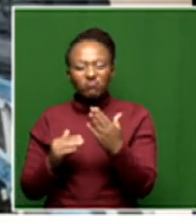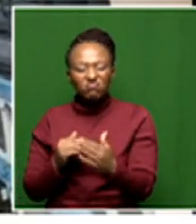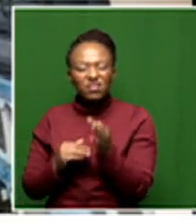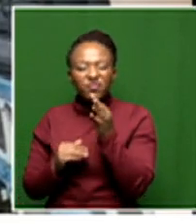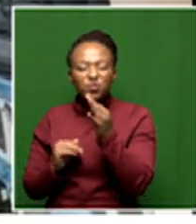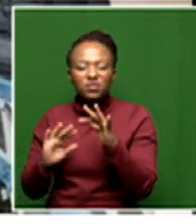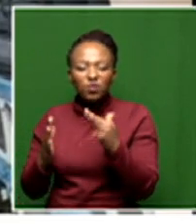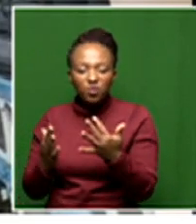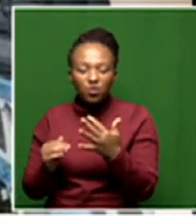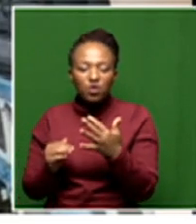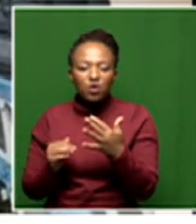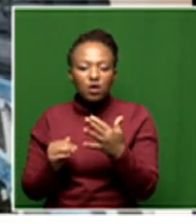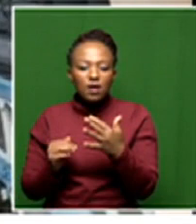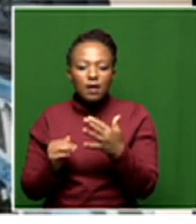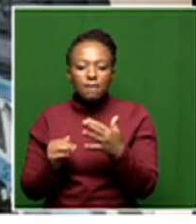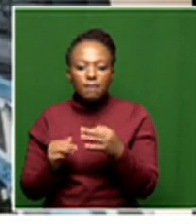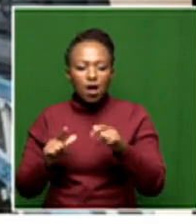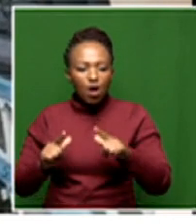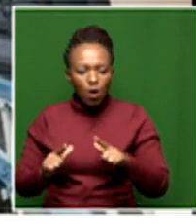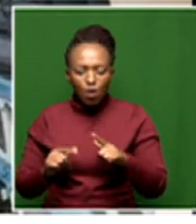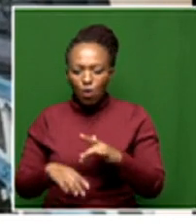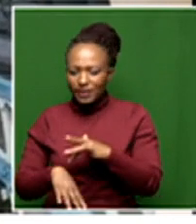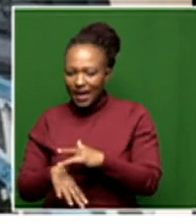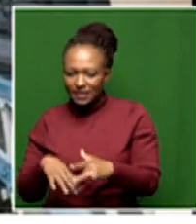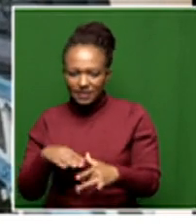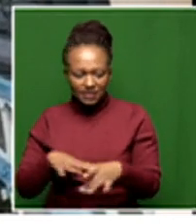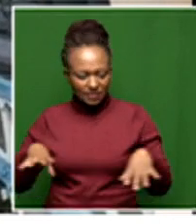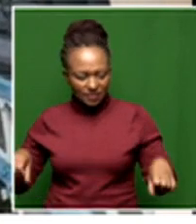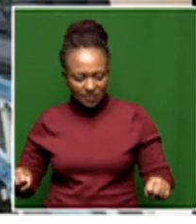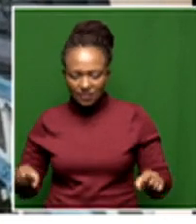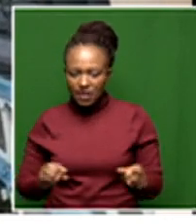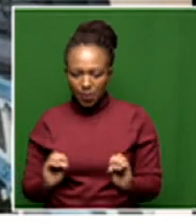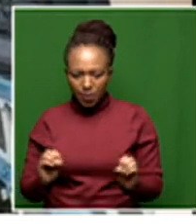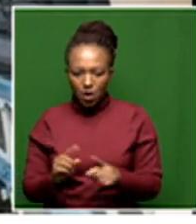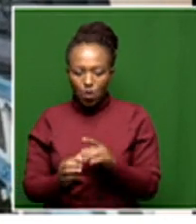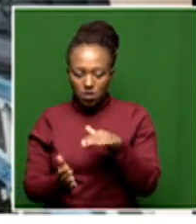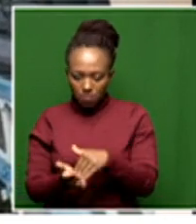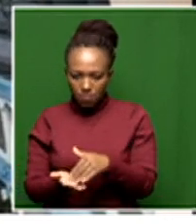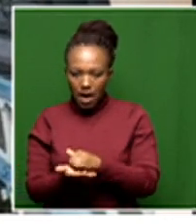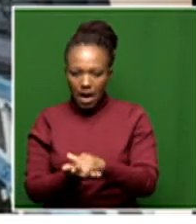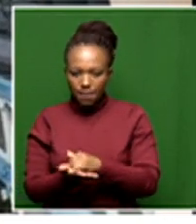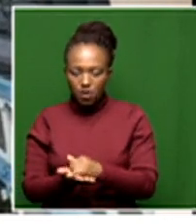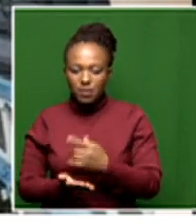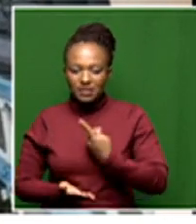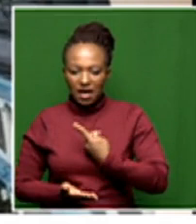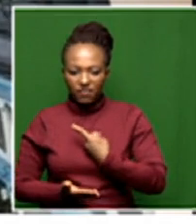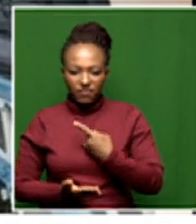So it will be a low touch environment. So, you know, when you'll get to the airport, you probably have to self